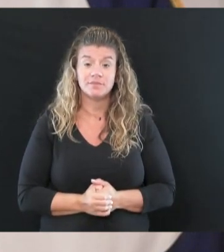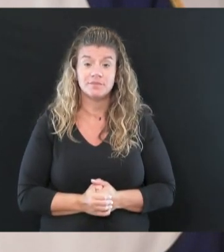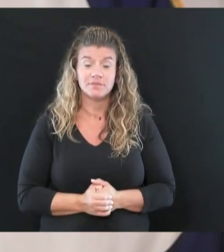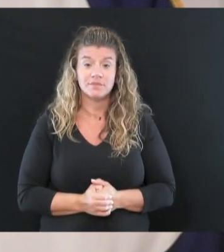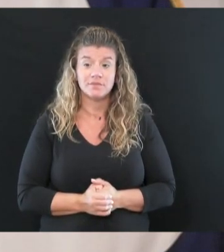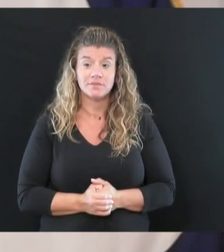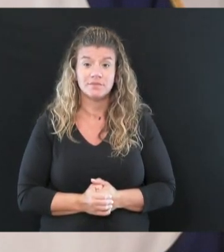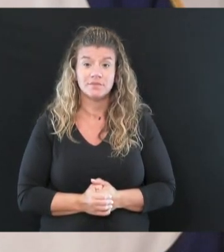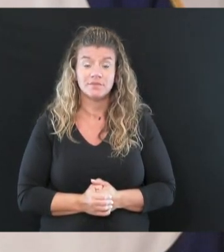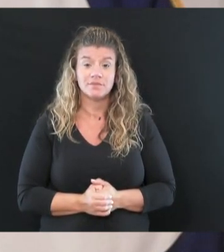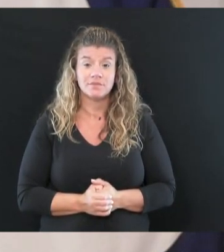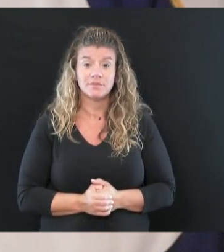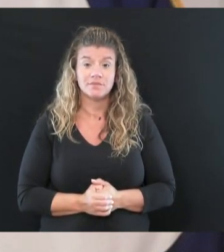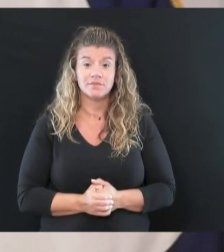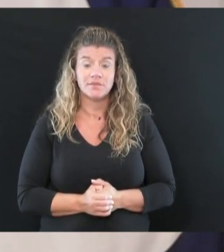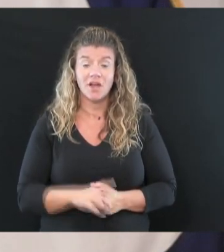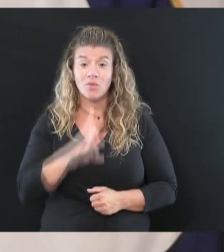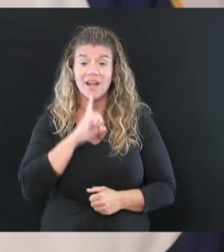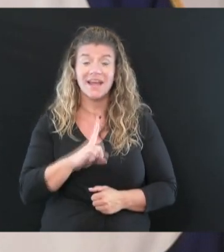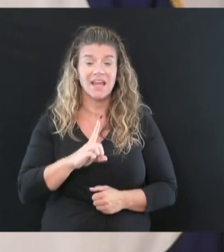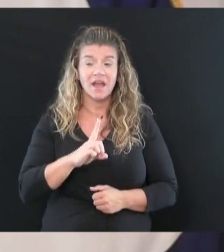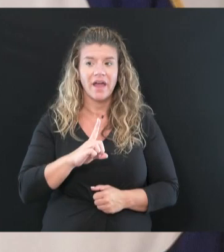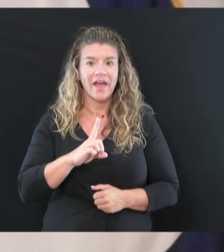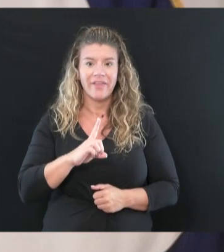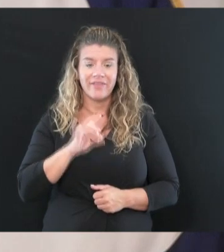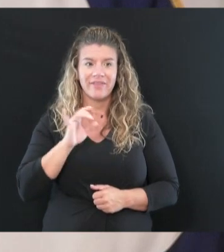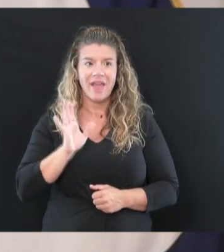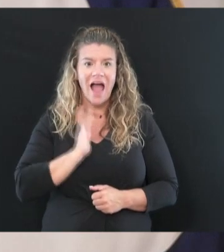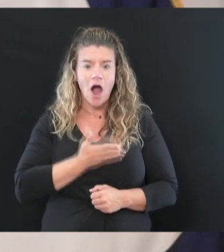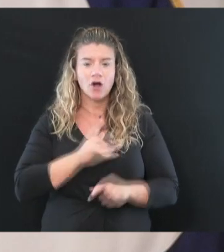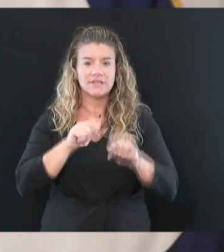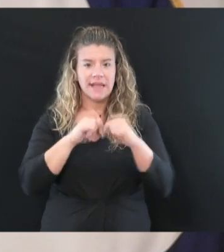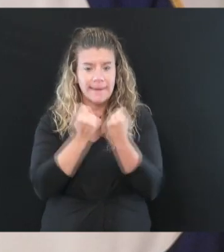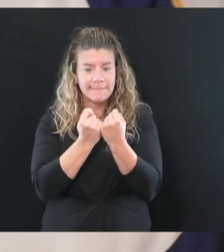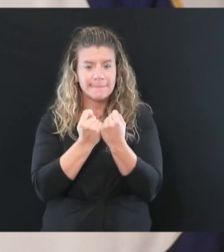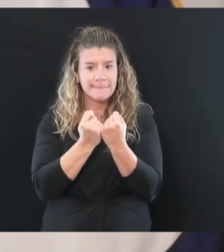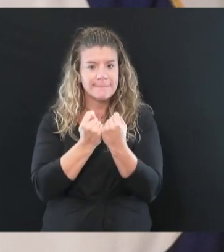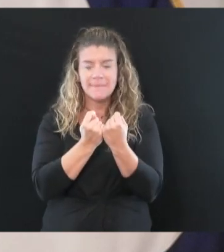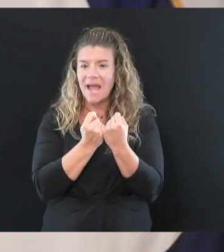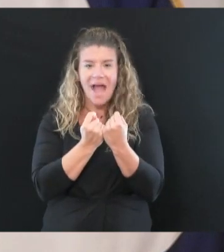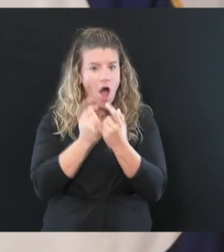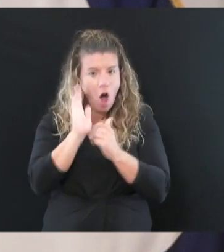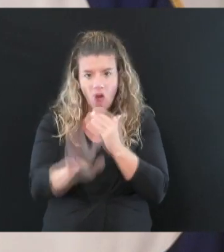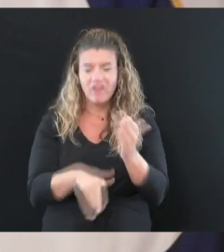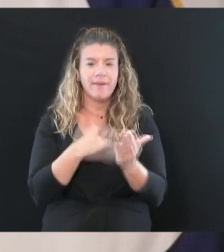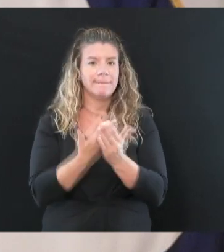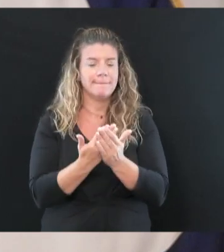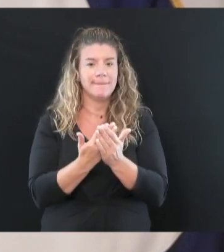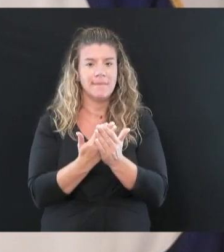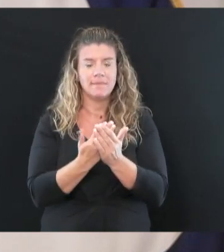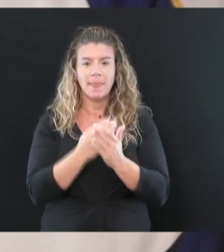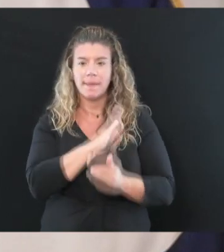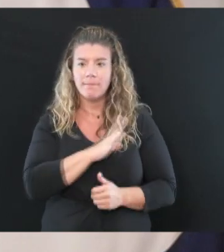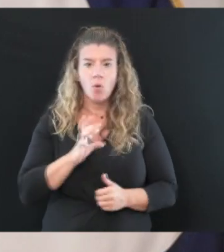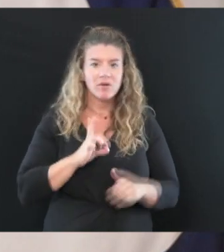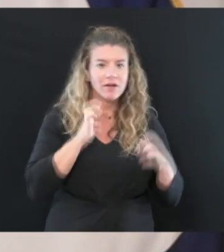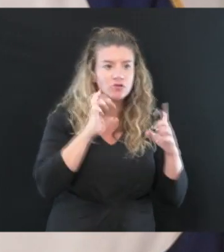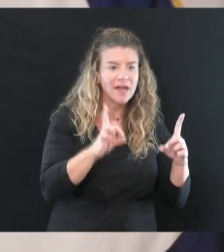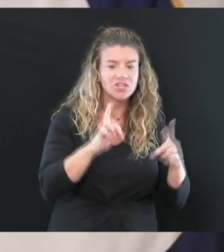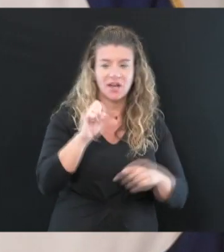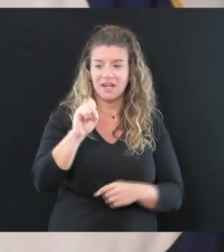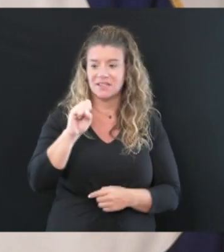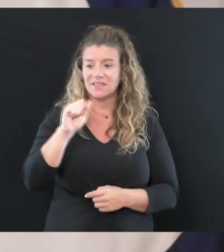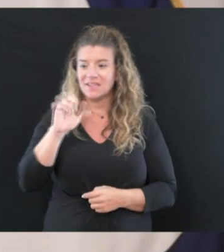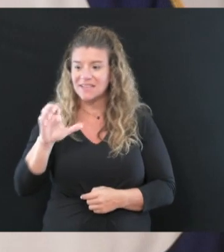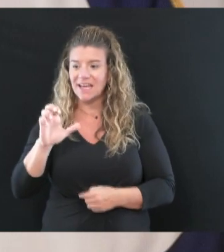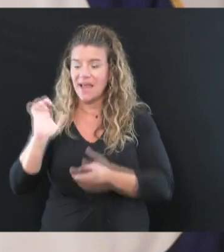that I just mentioned, from the SSAC to the medical team to absolutely all of the Board of Education people, you